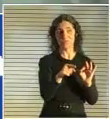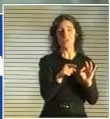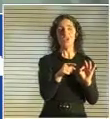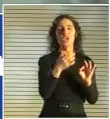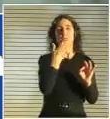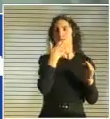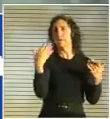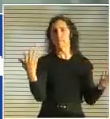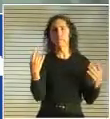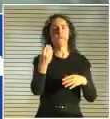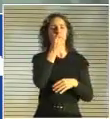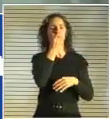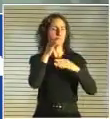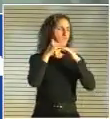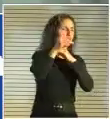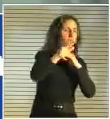rights,